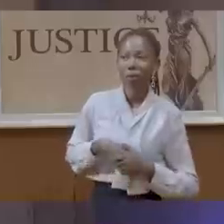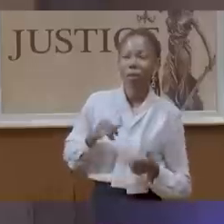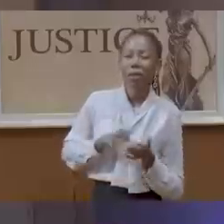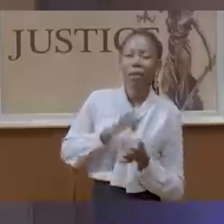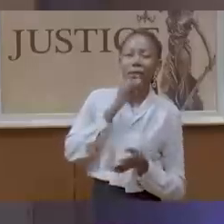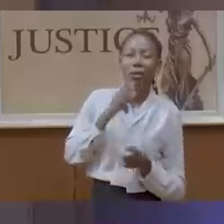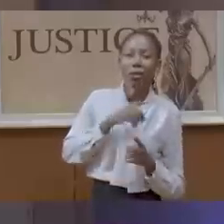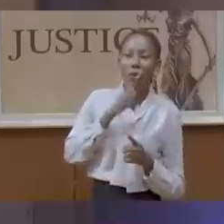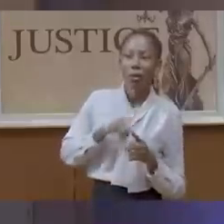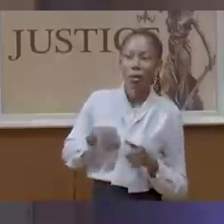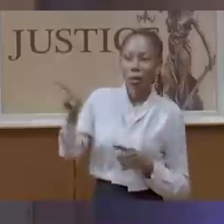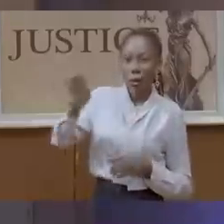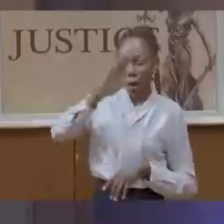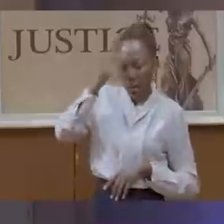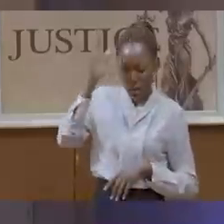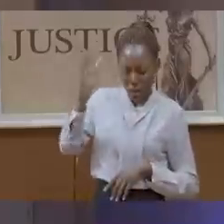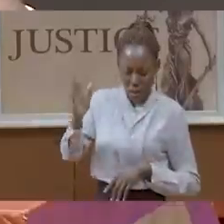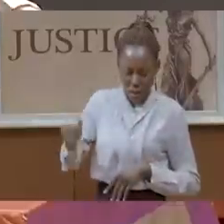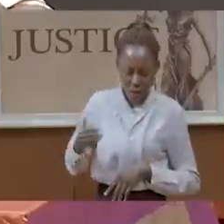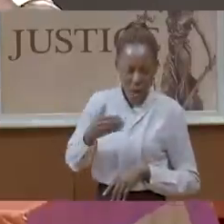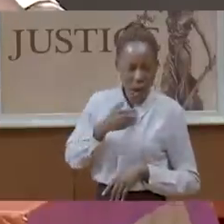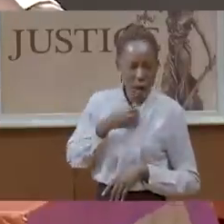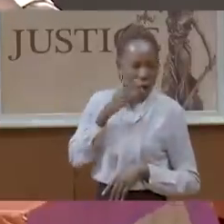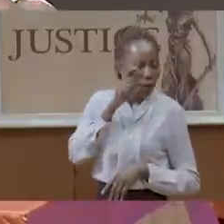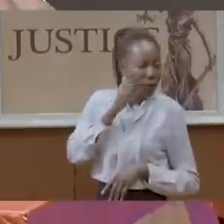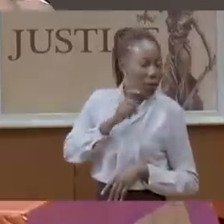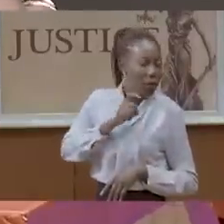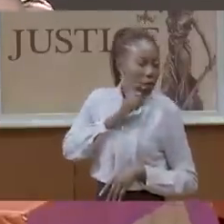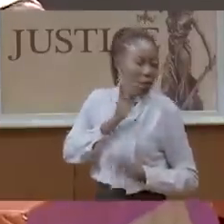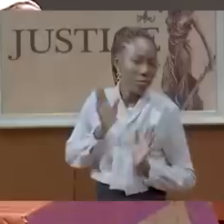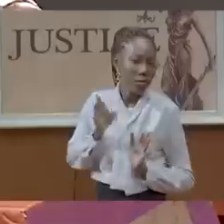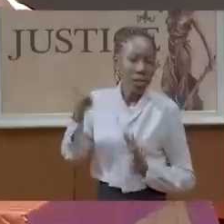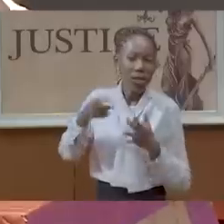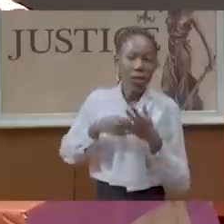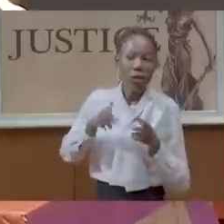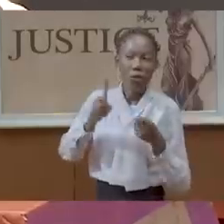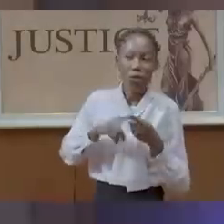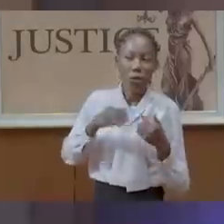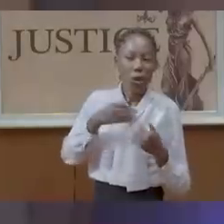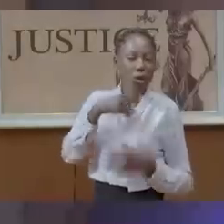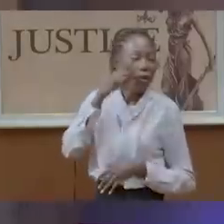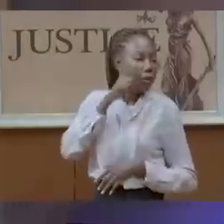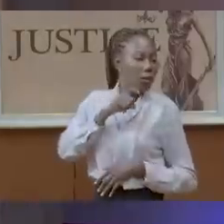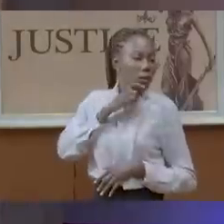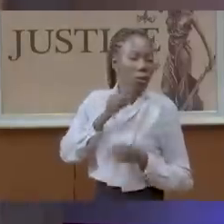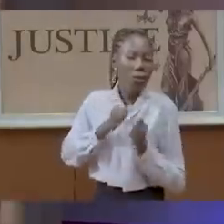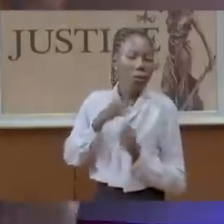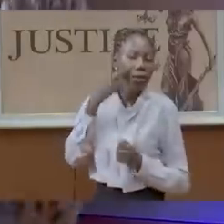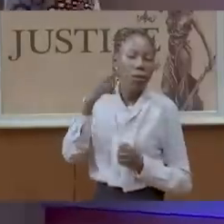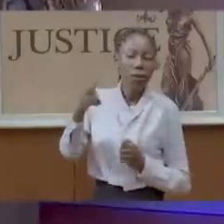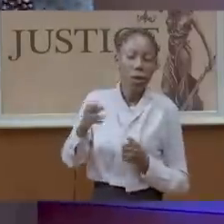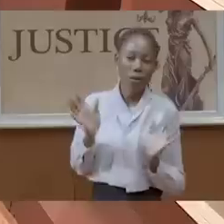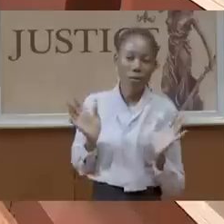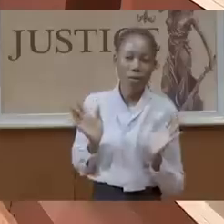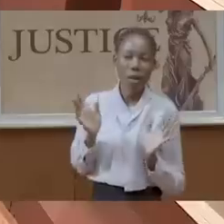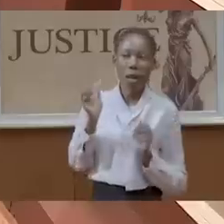sex. I've never had sex, man. I started having sex with her before marriage. We had several. And I was like, Esther, I